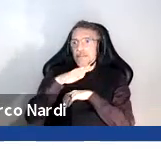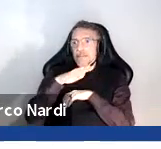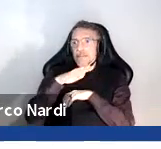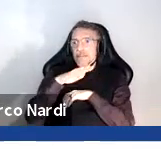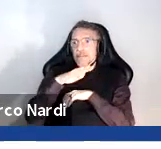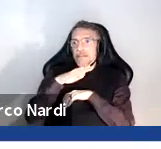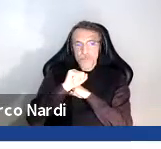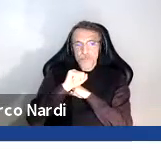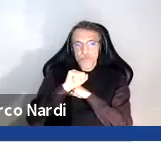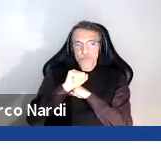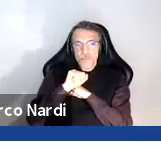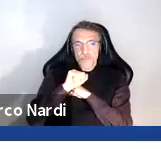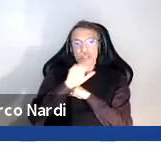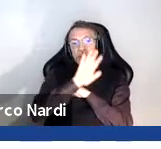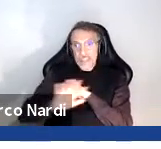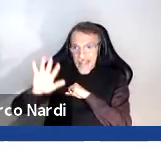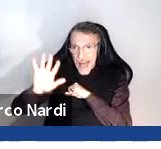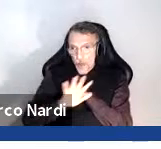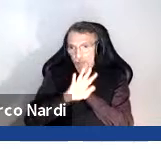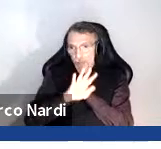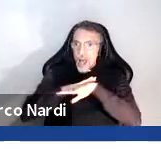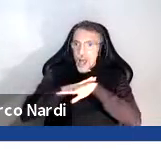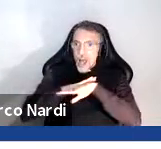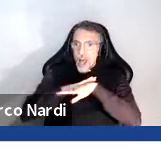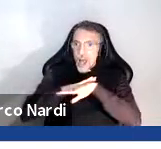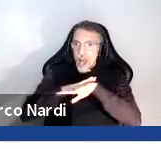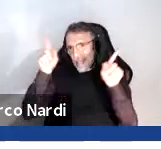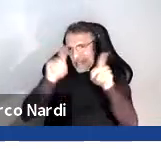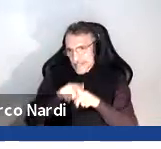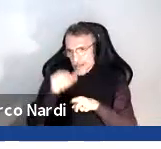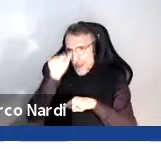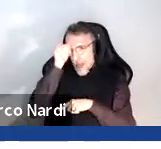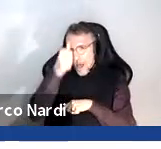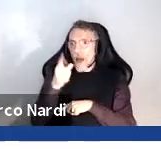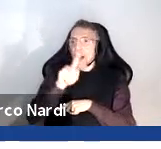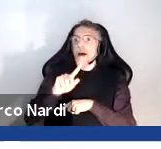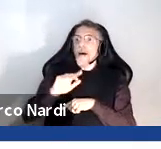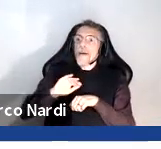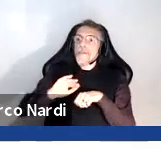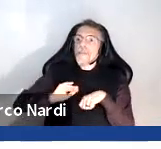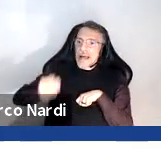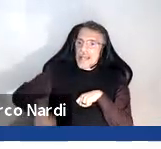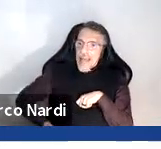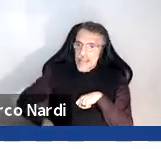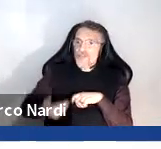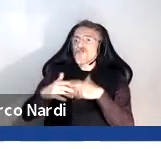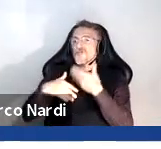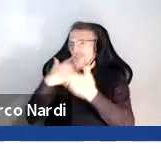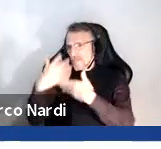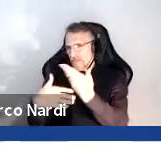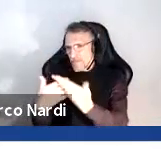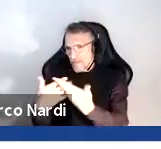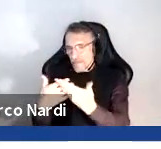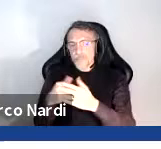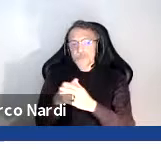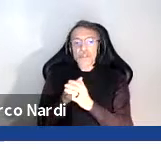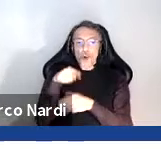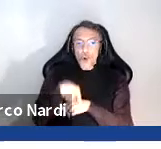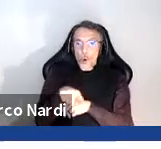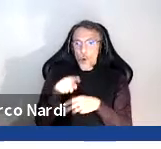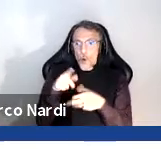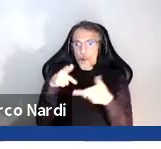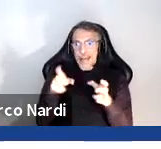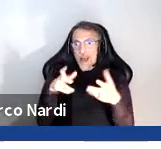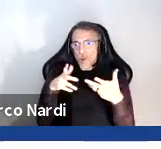South Asia, like India, Bangladesh, that have massive population, very large populations on the verge of